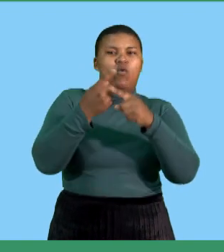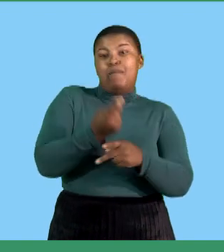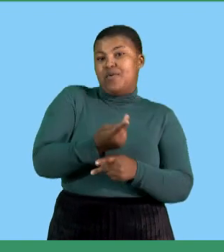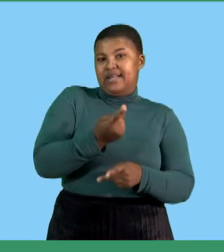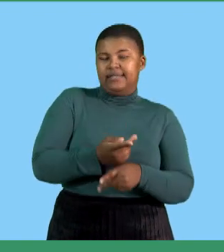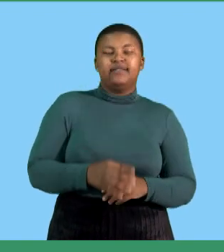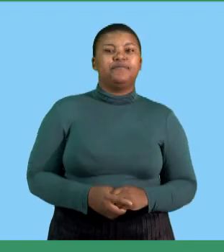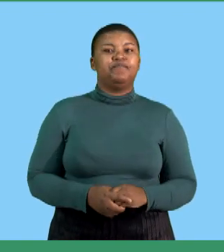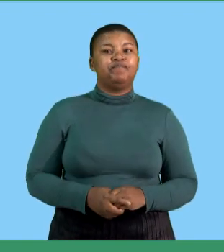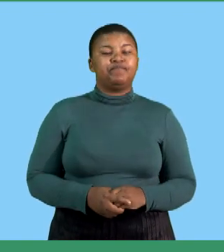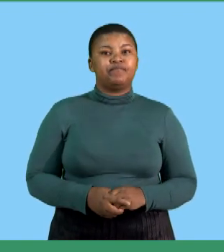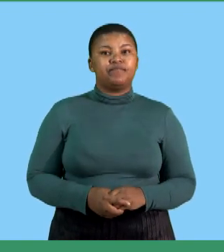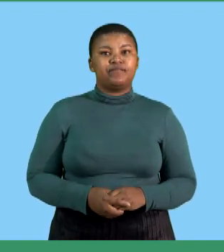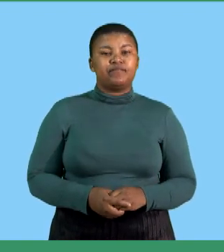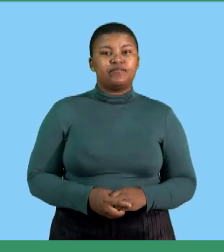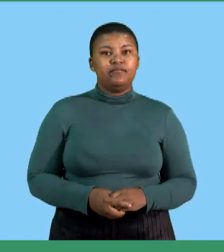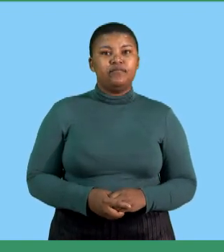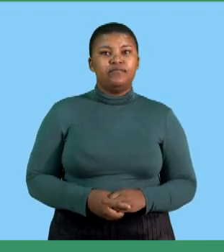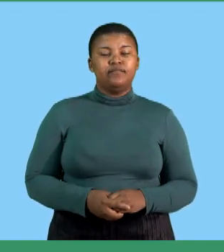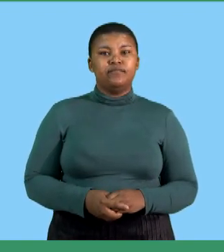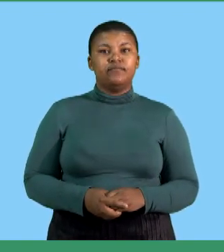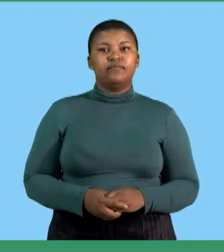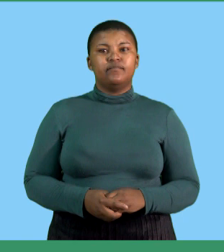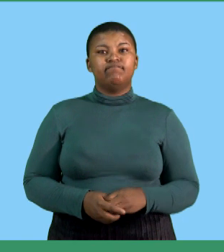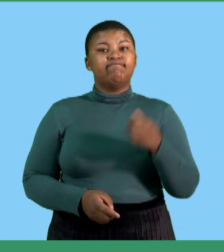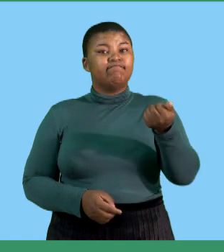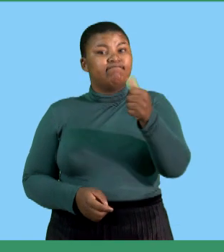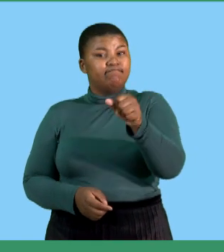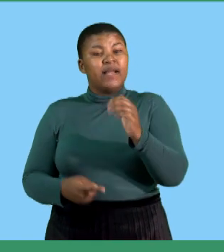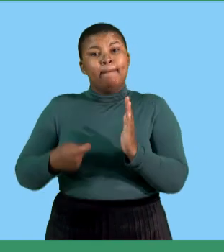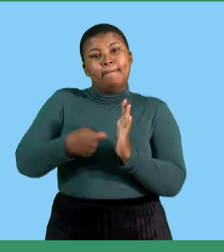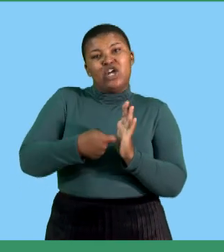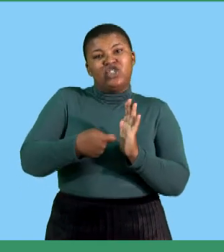specific product. Then our